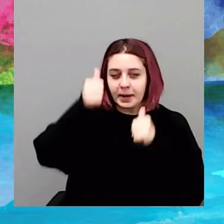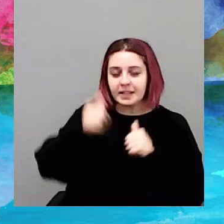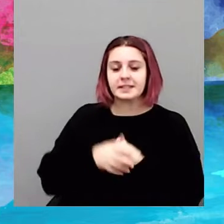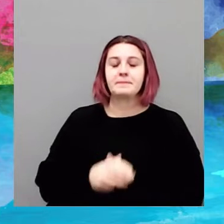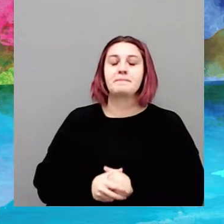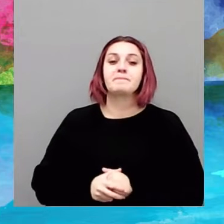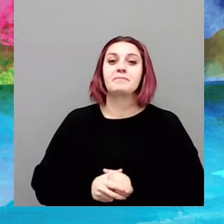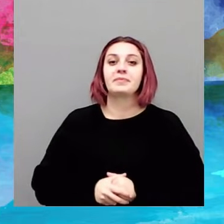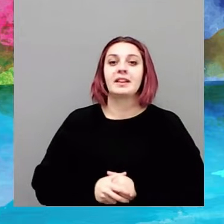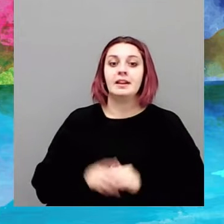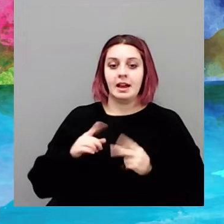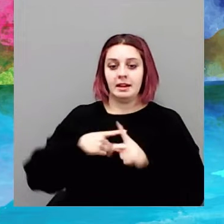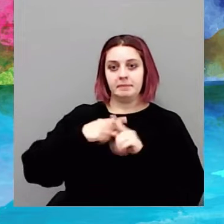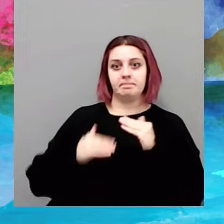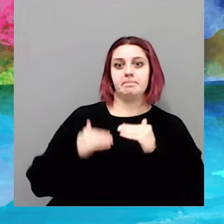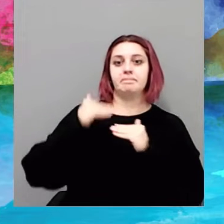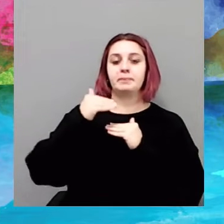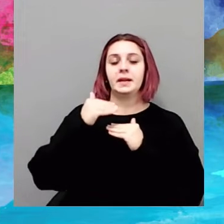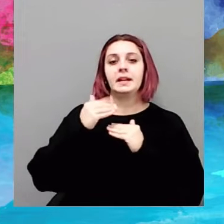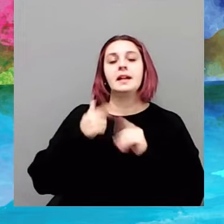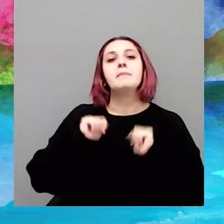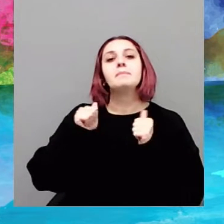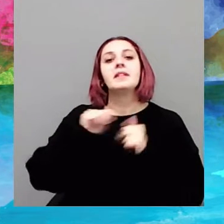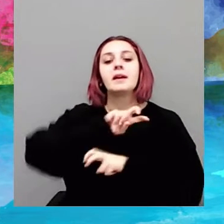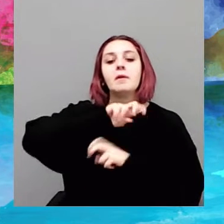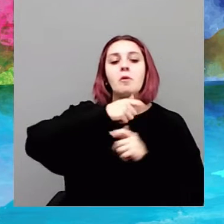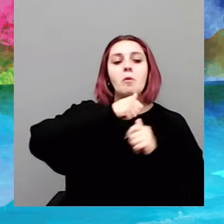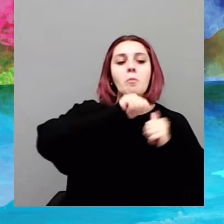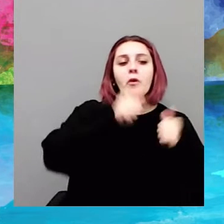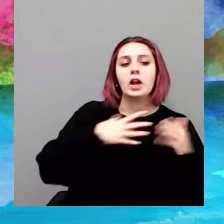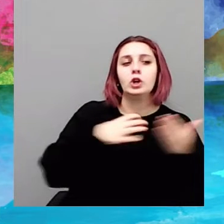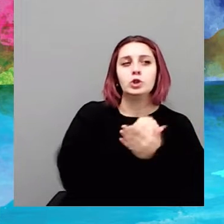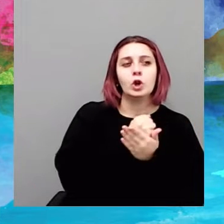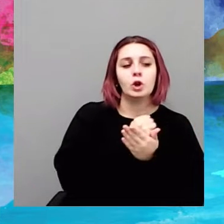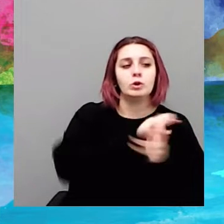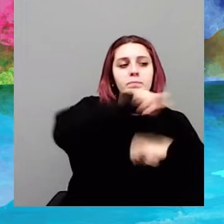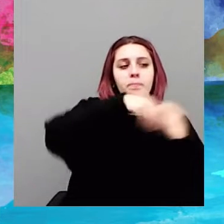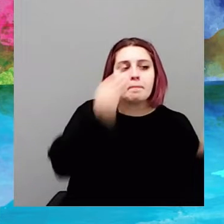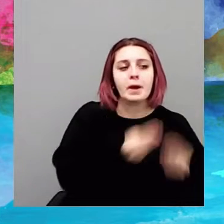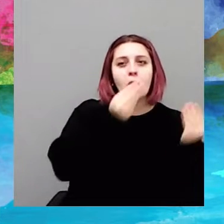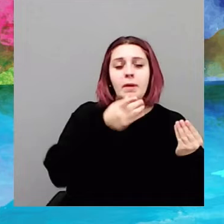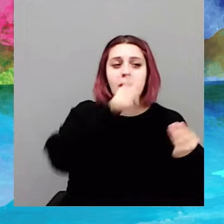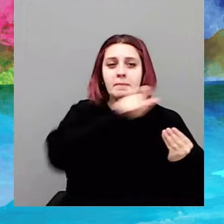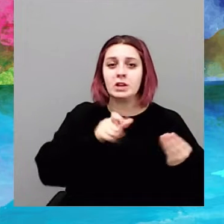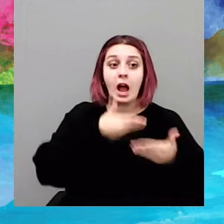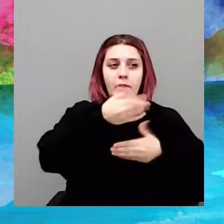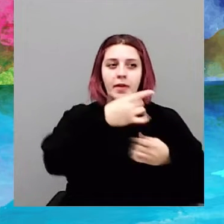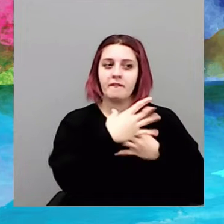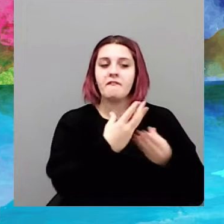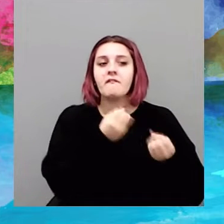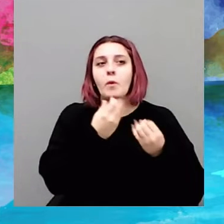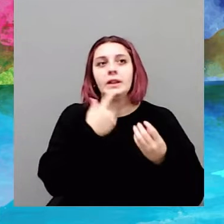this initial design. Then we started to redesign all of the models that we